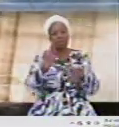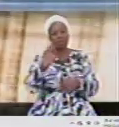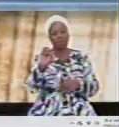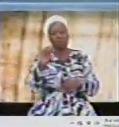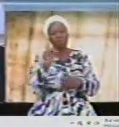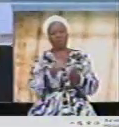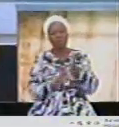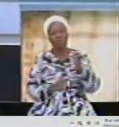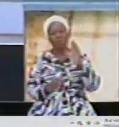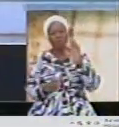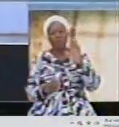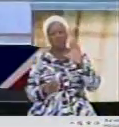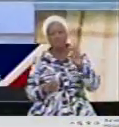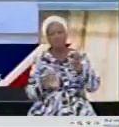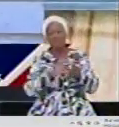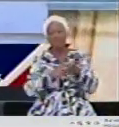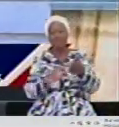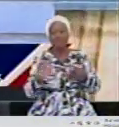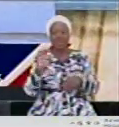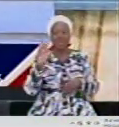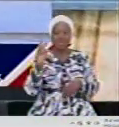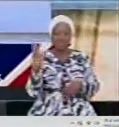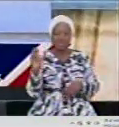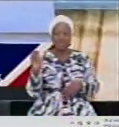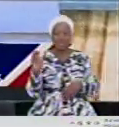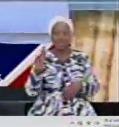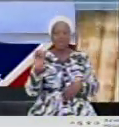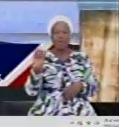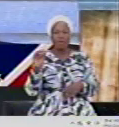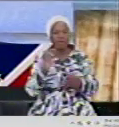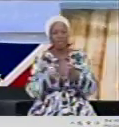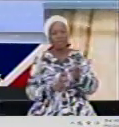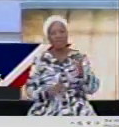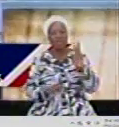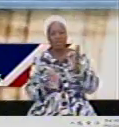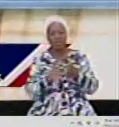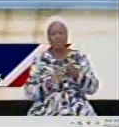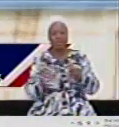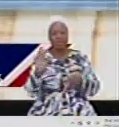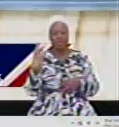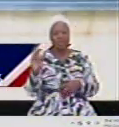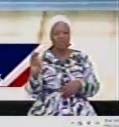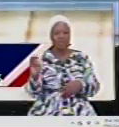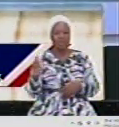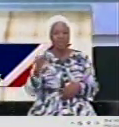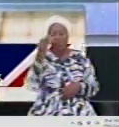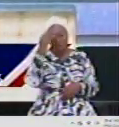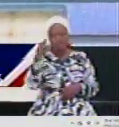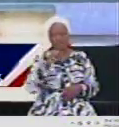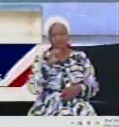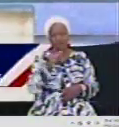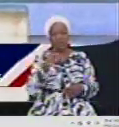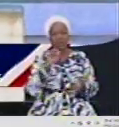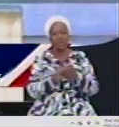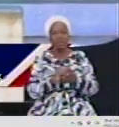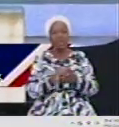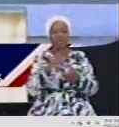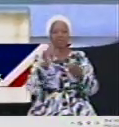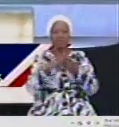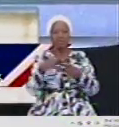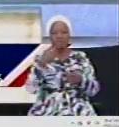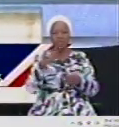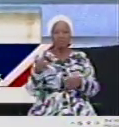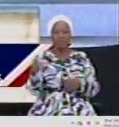reading from verse 16. Romans chapter 6, verse 16. Know ye not that to whom ye